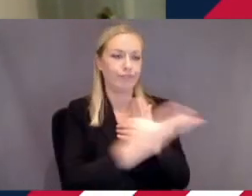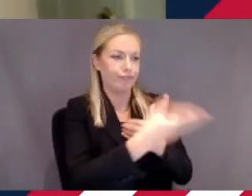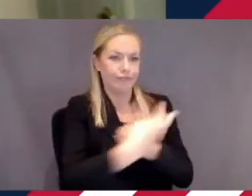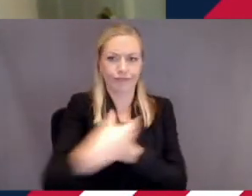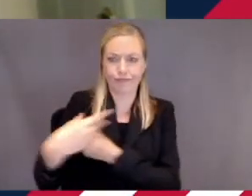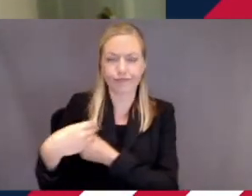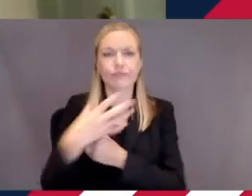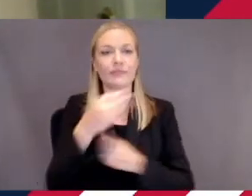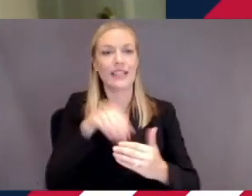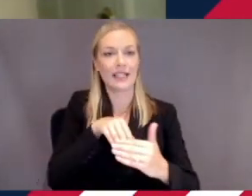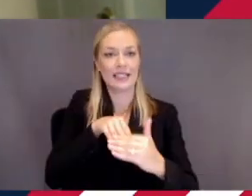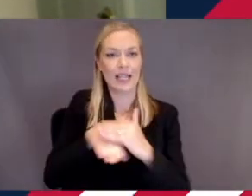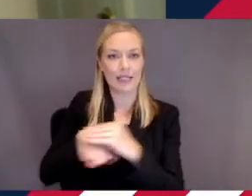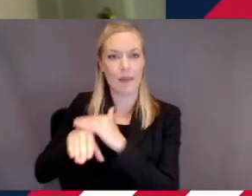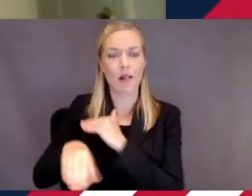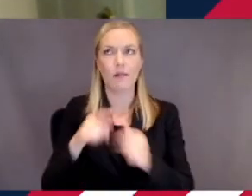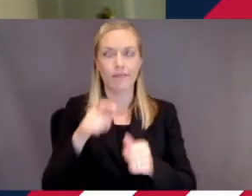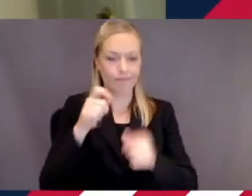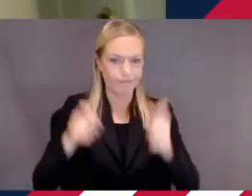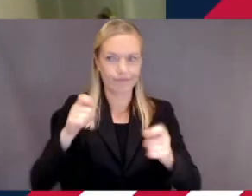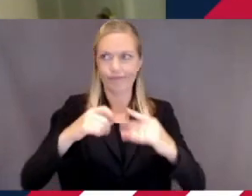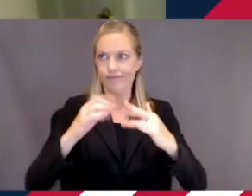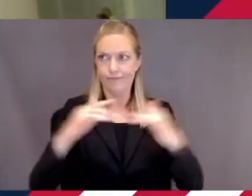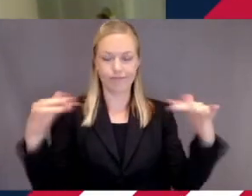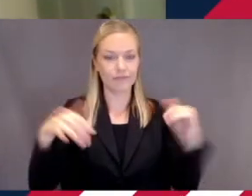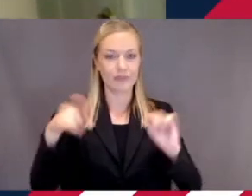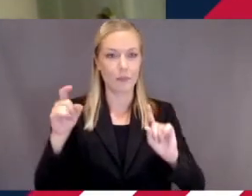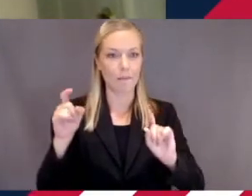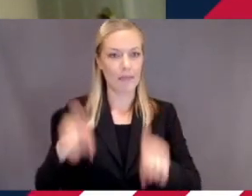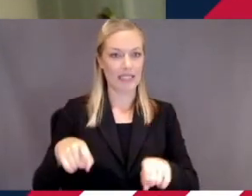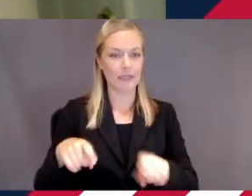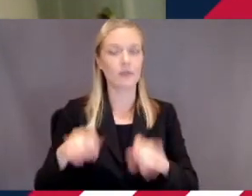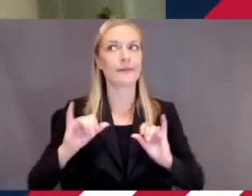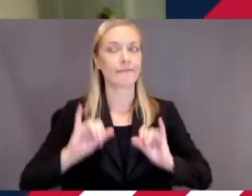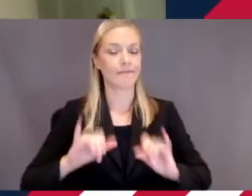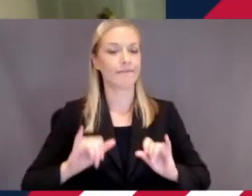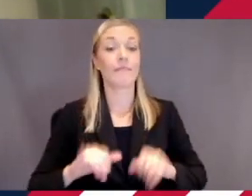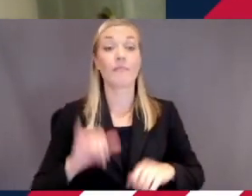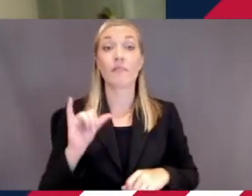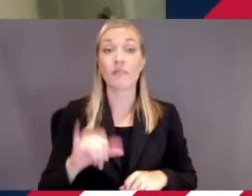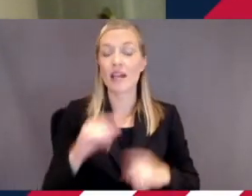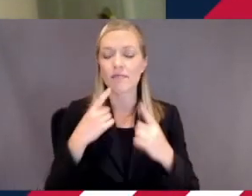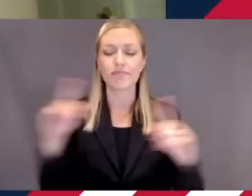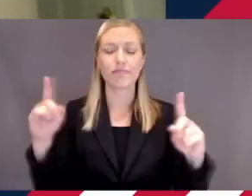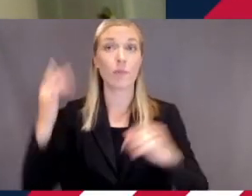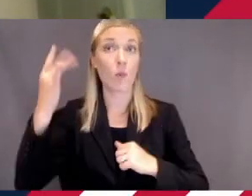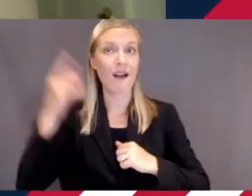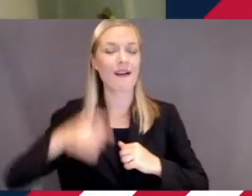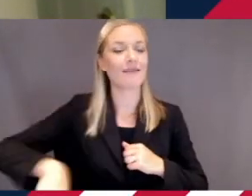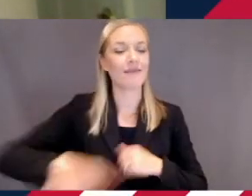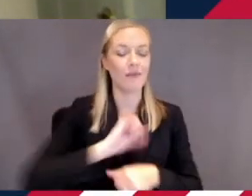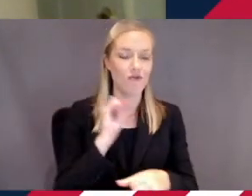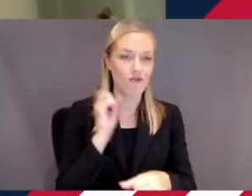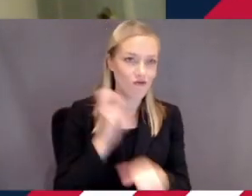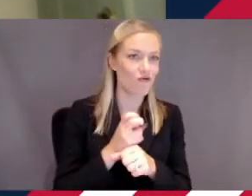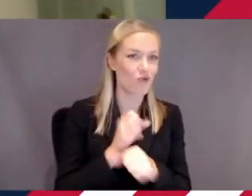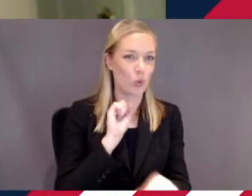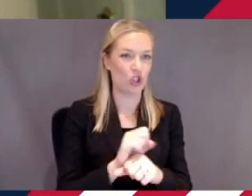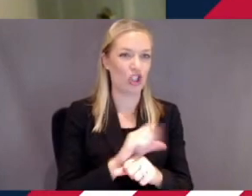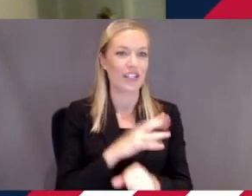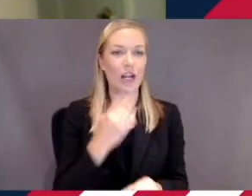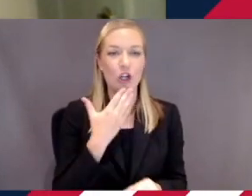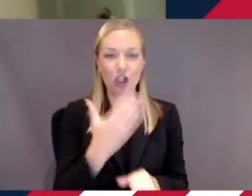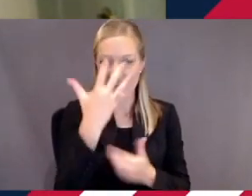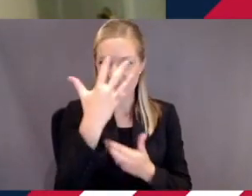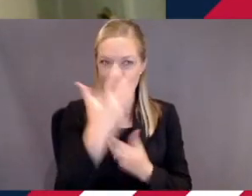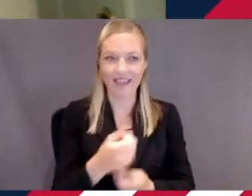that commission would not have been successful but for the hard work and good faith by all of the people on that commission. In particular, I